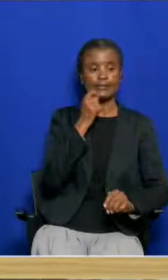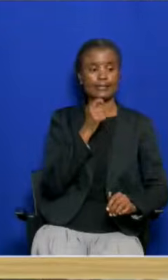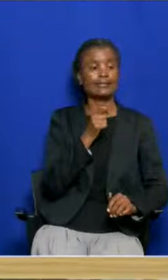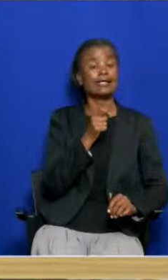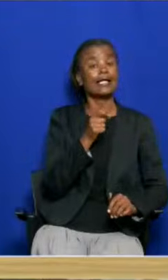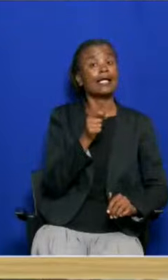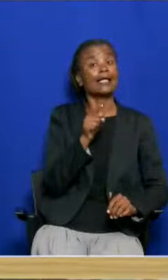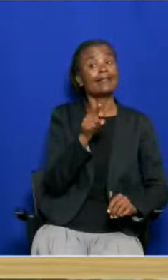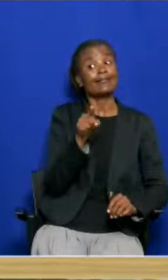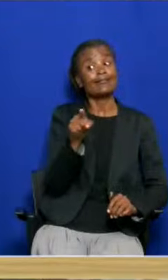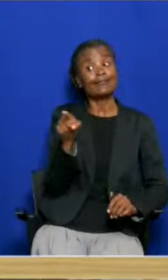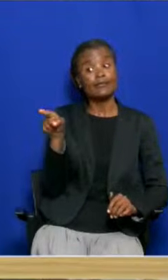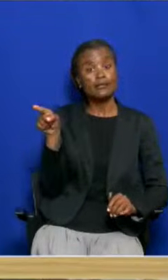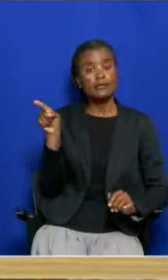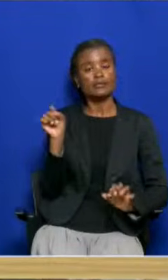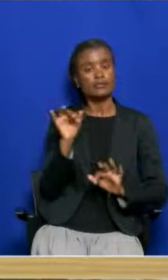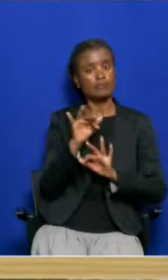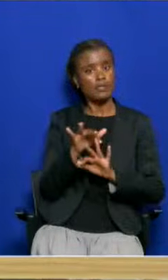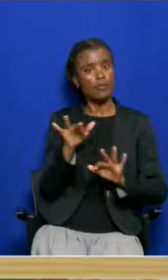to